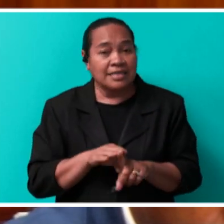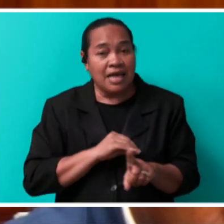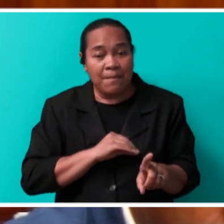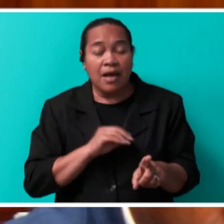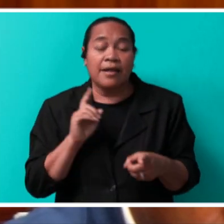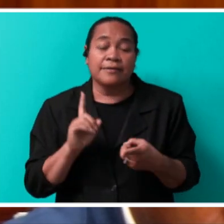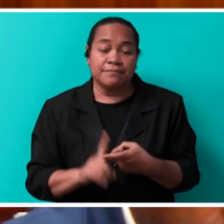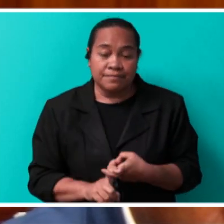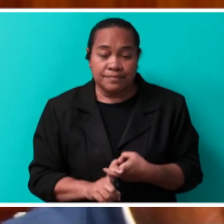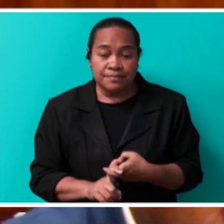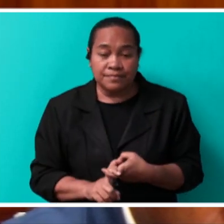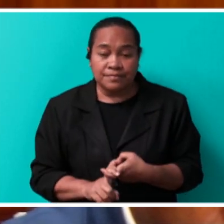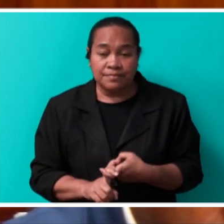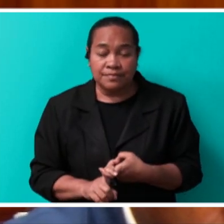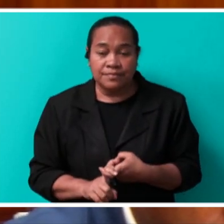one,